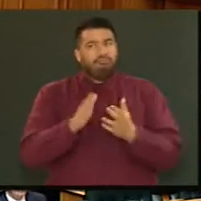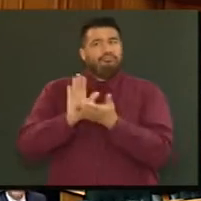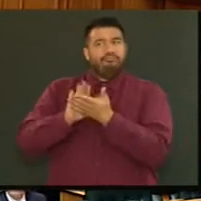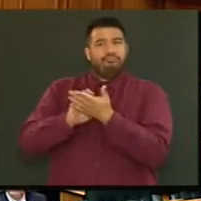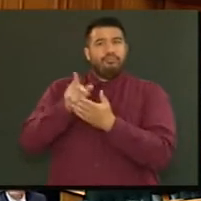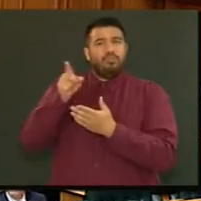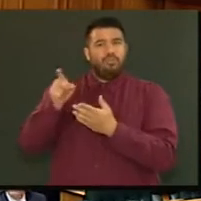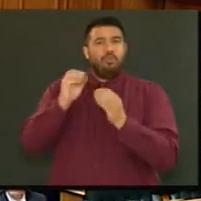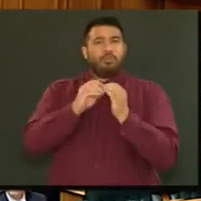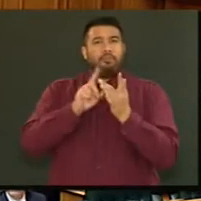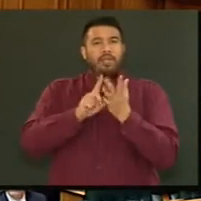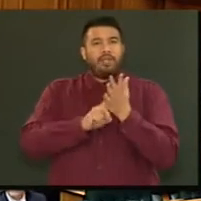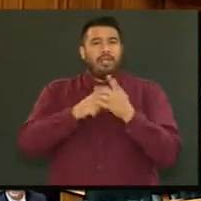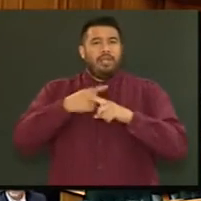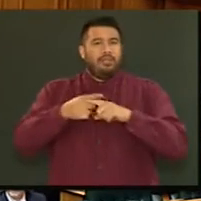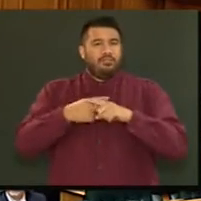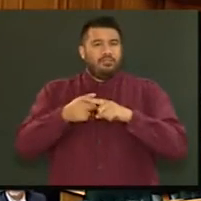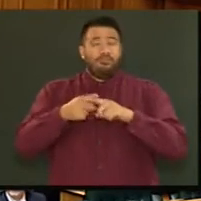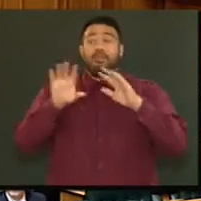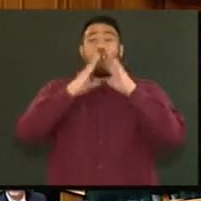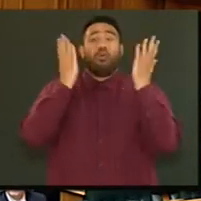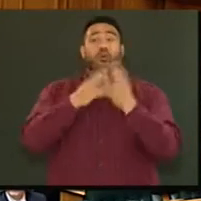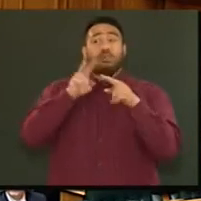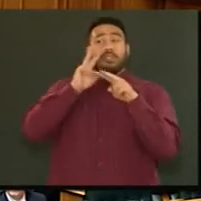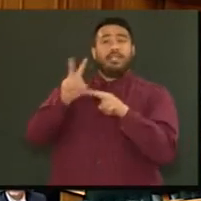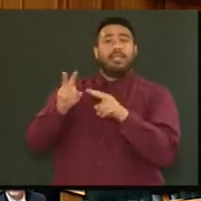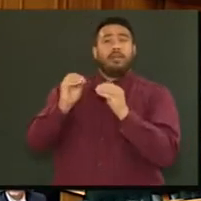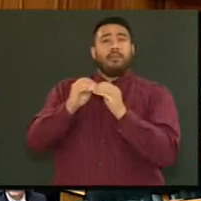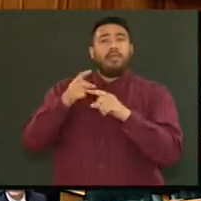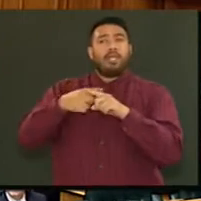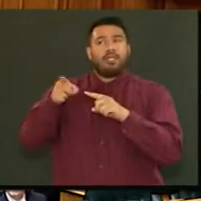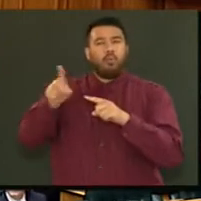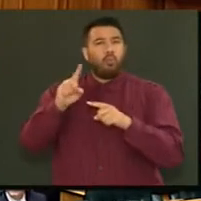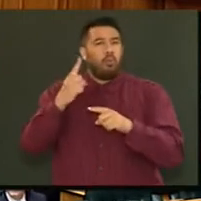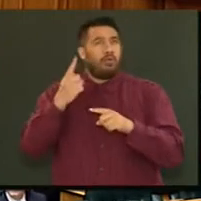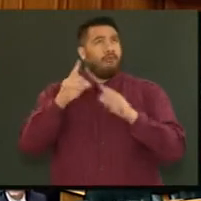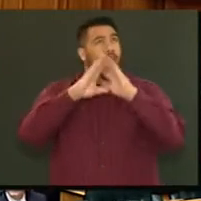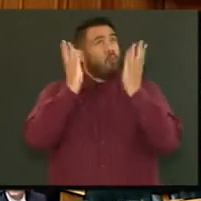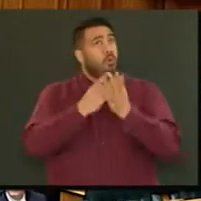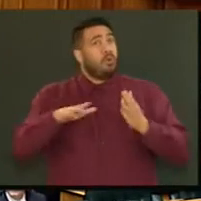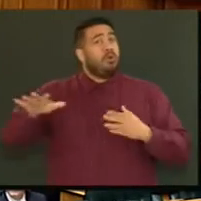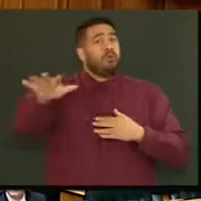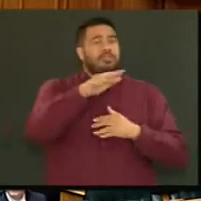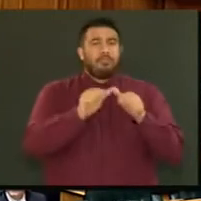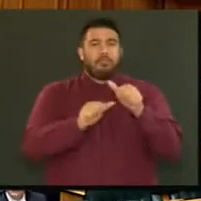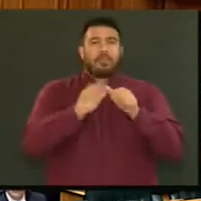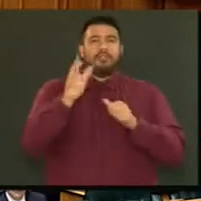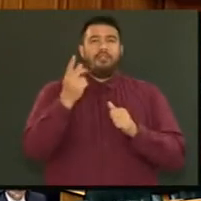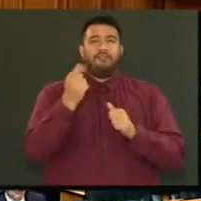Bill English is widely seen internationally as one of the world's best finance ministers of the last decade.